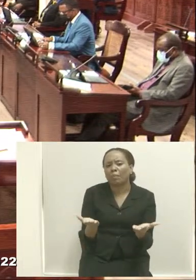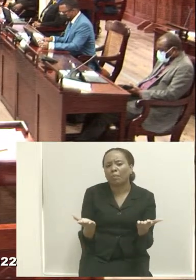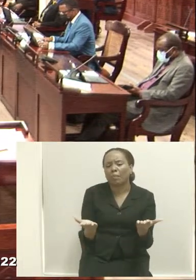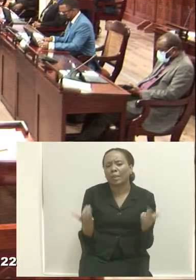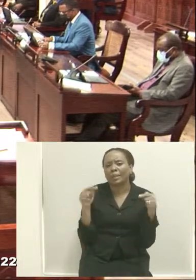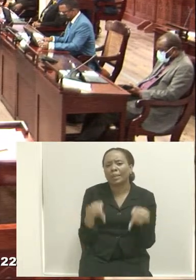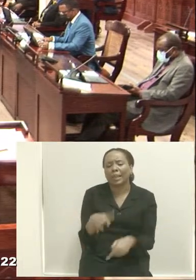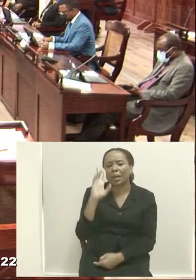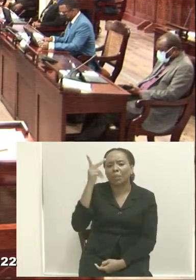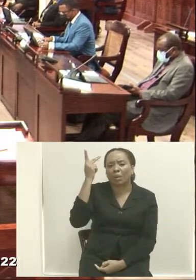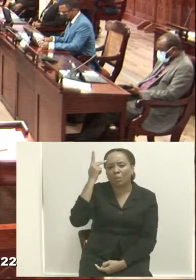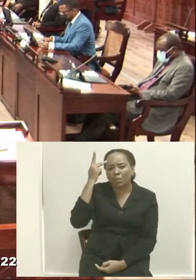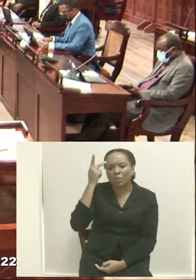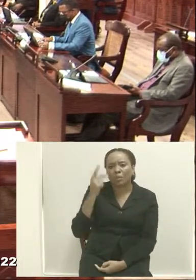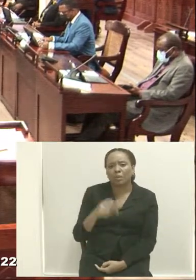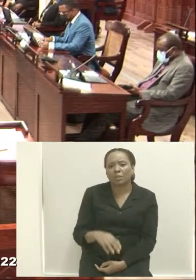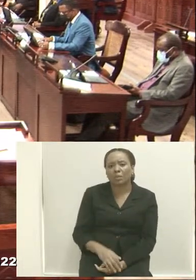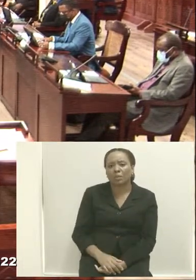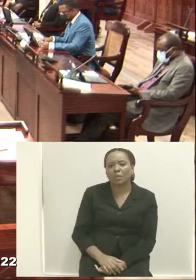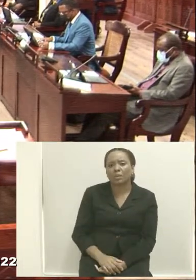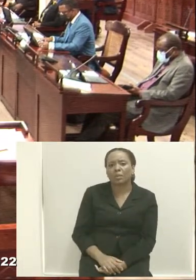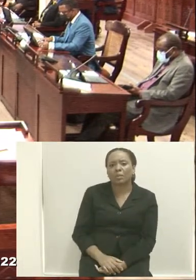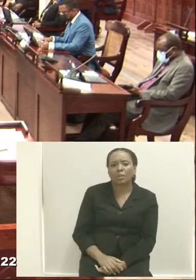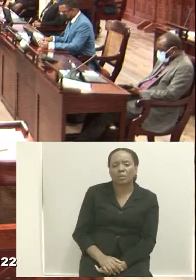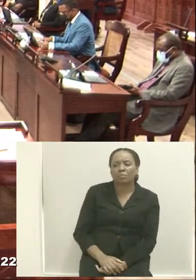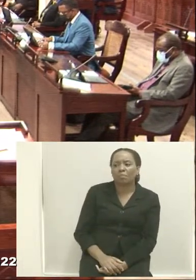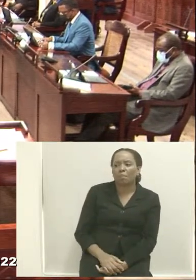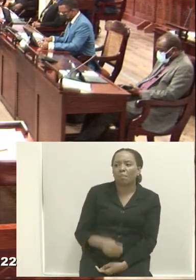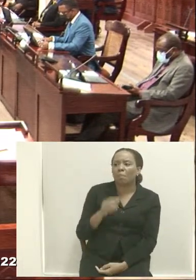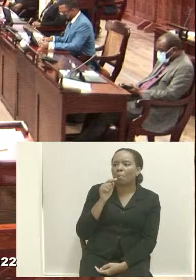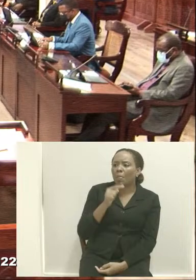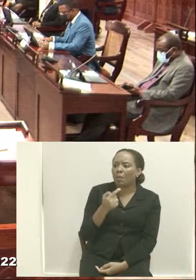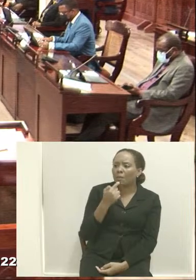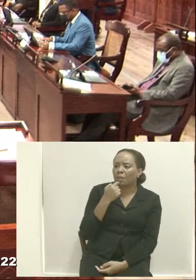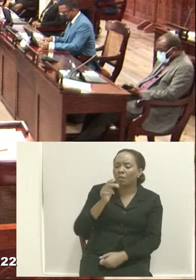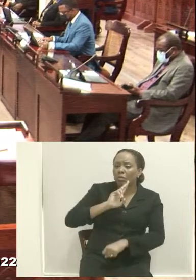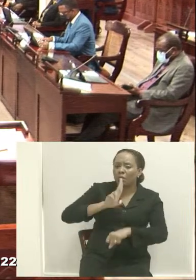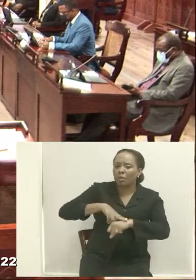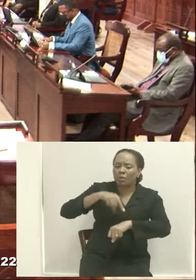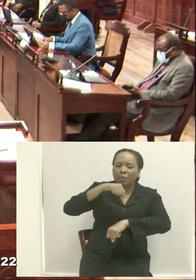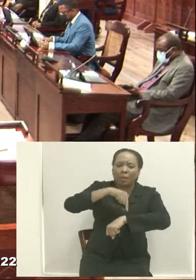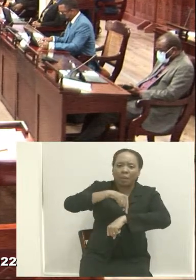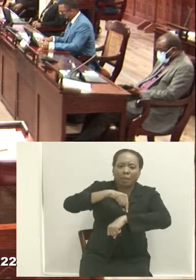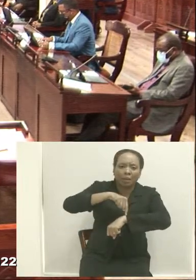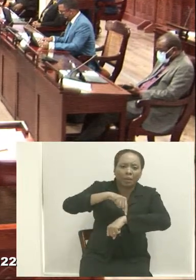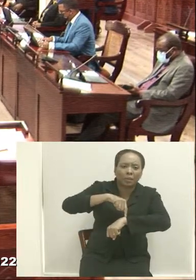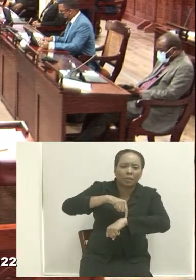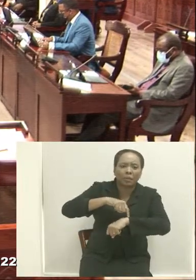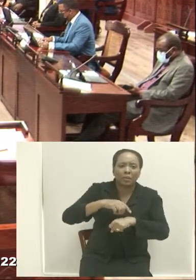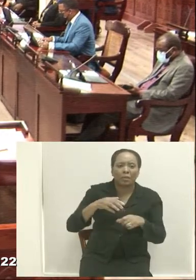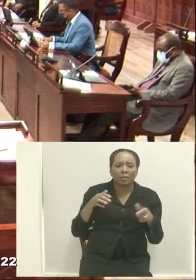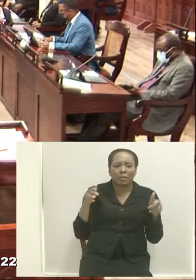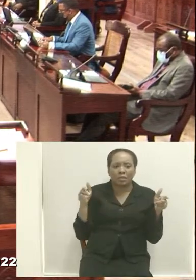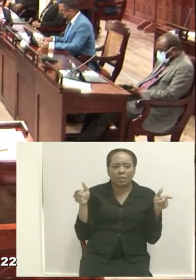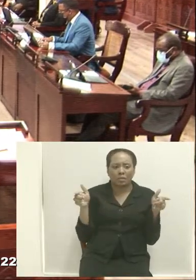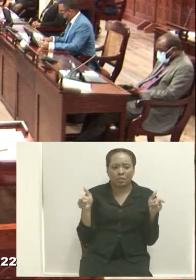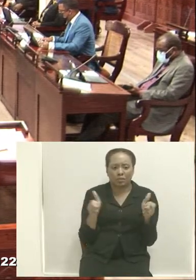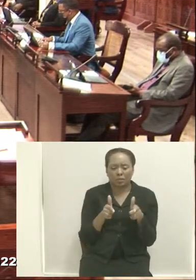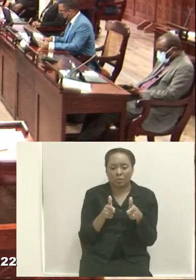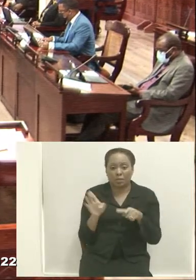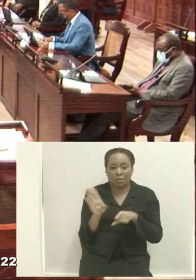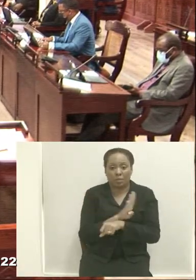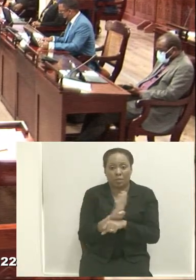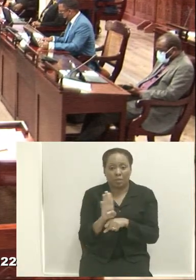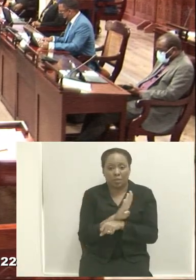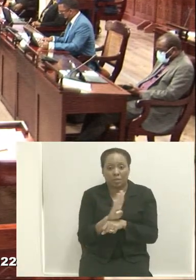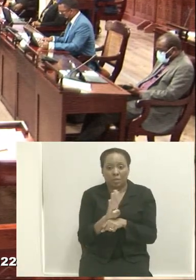of times, or in normal times, small business employs some 45,000 persons. I